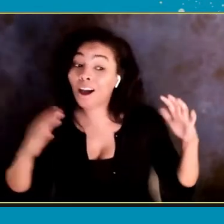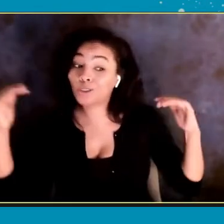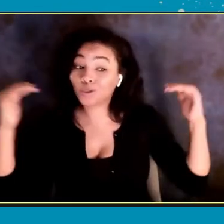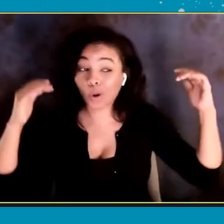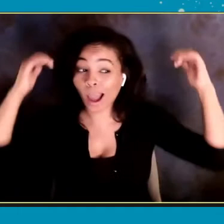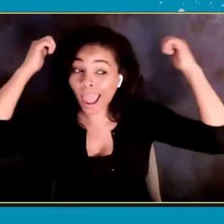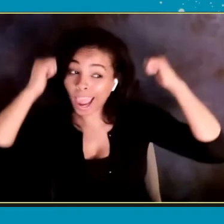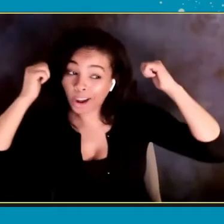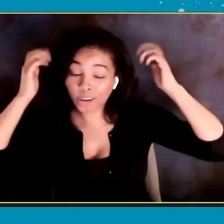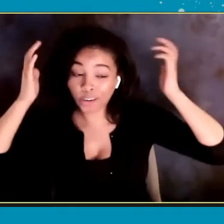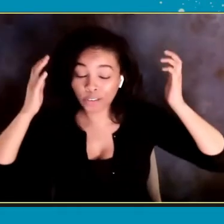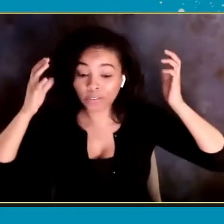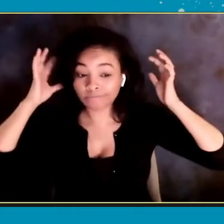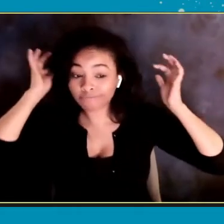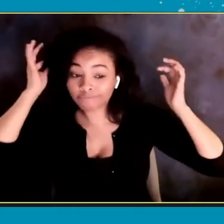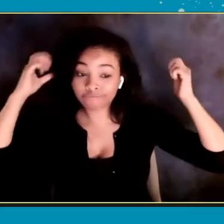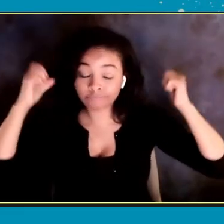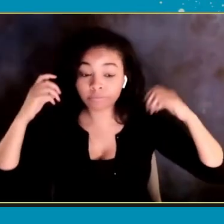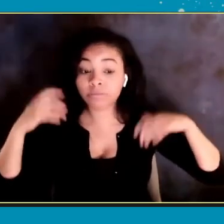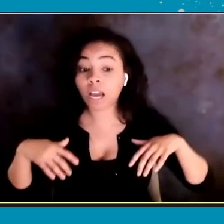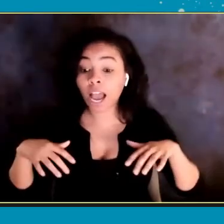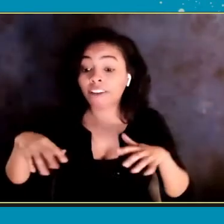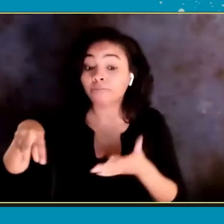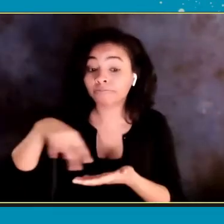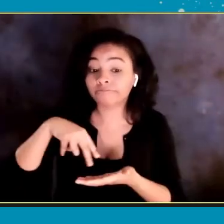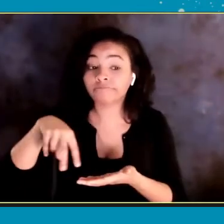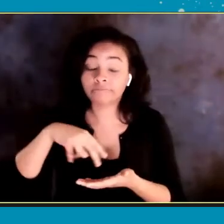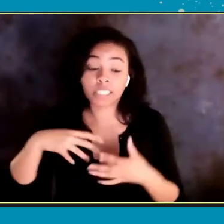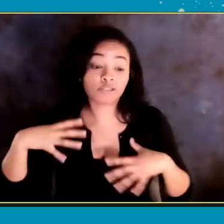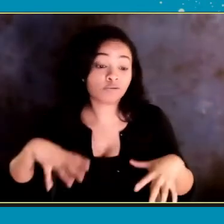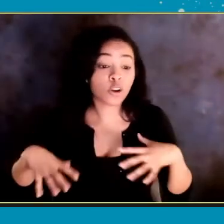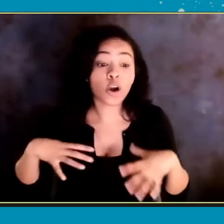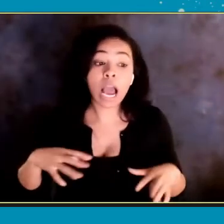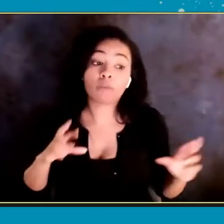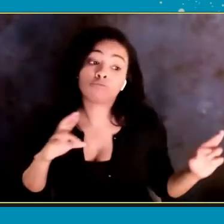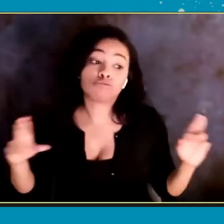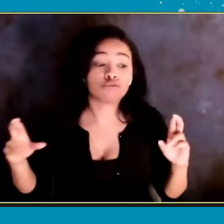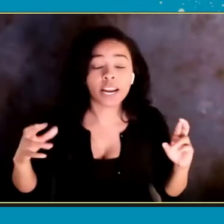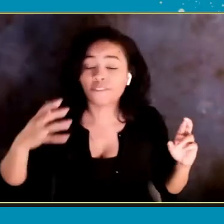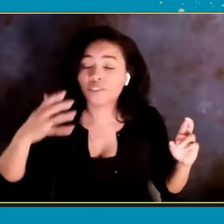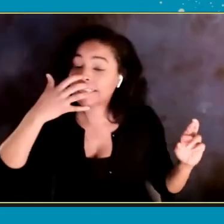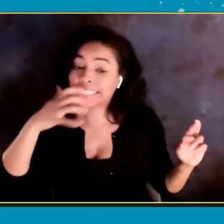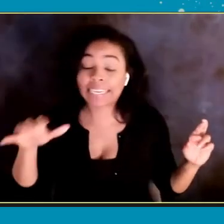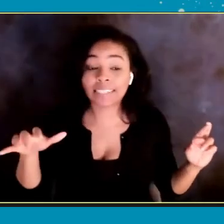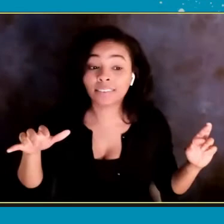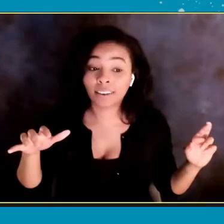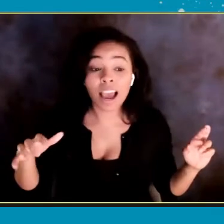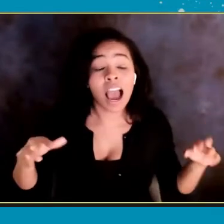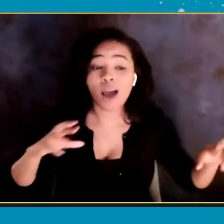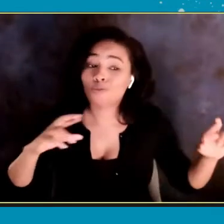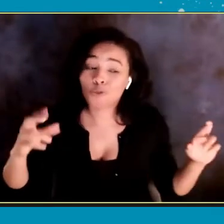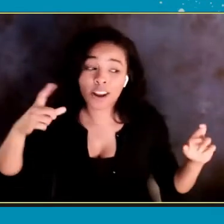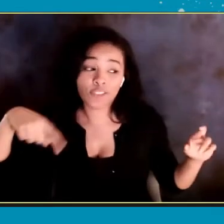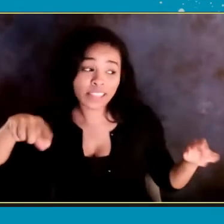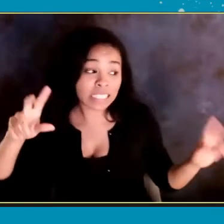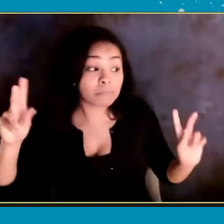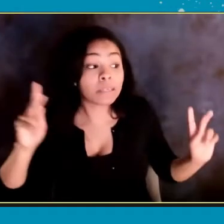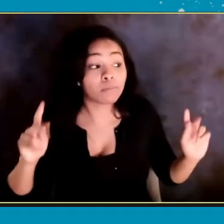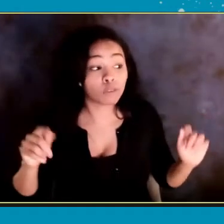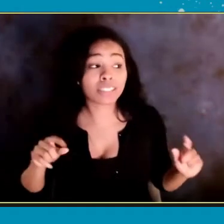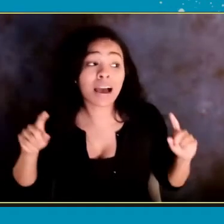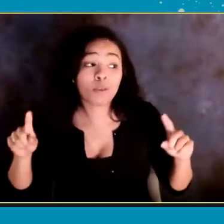got my savage clothes on. I'm ready for this damn heat. And I'm ready for these people. Because I'm going to